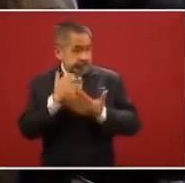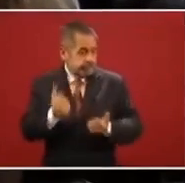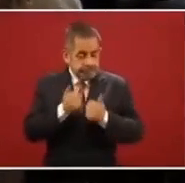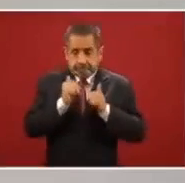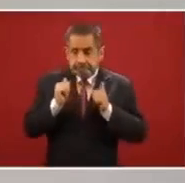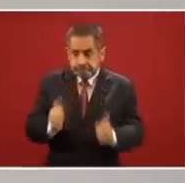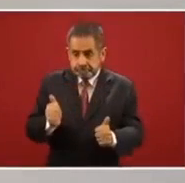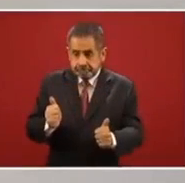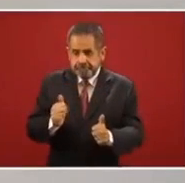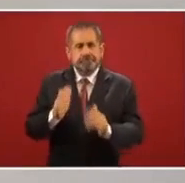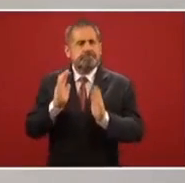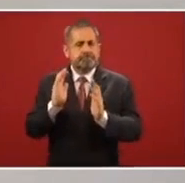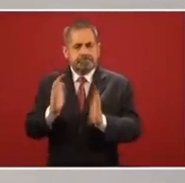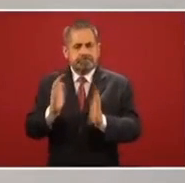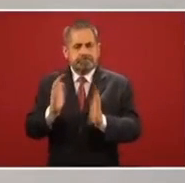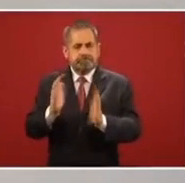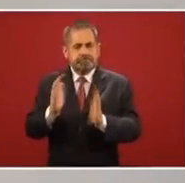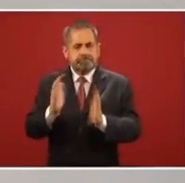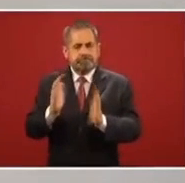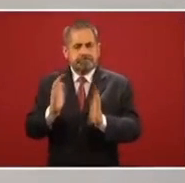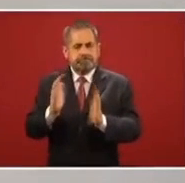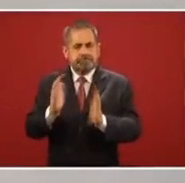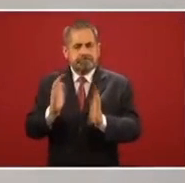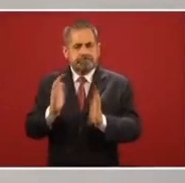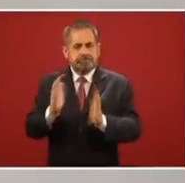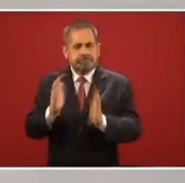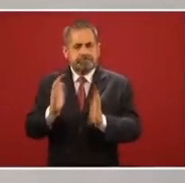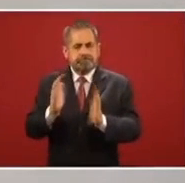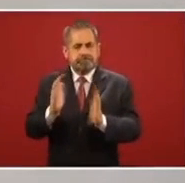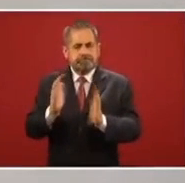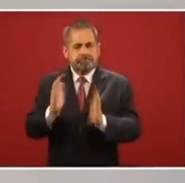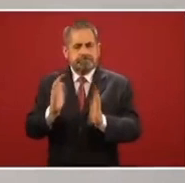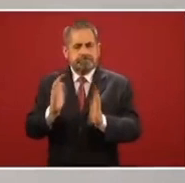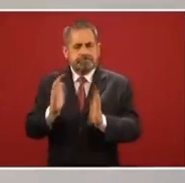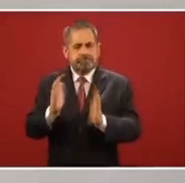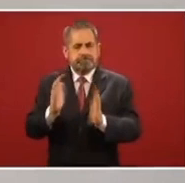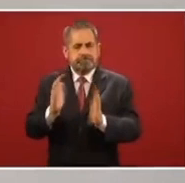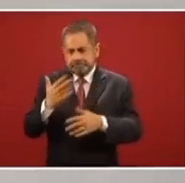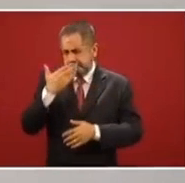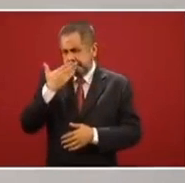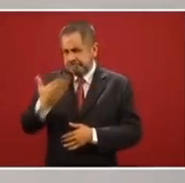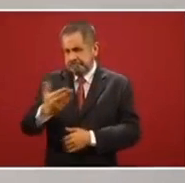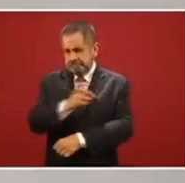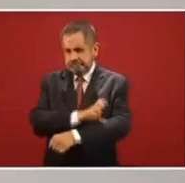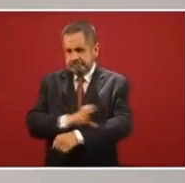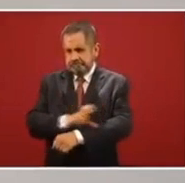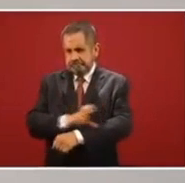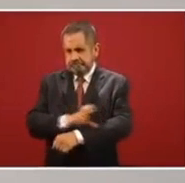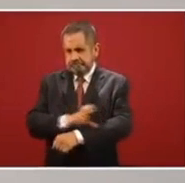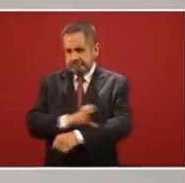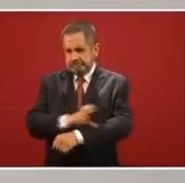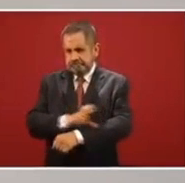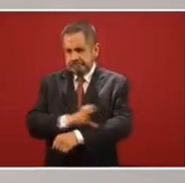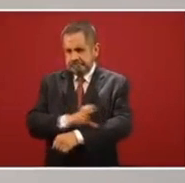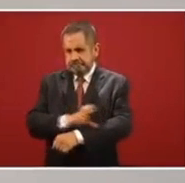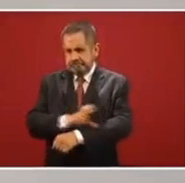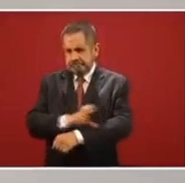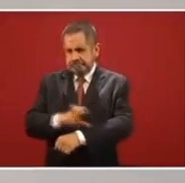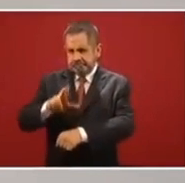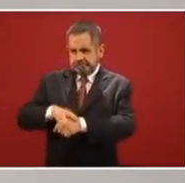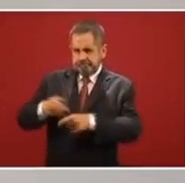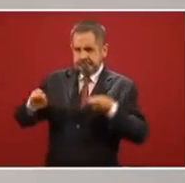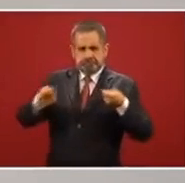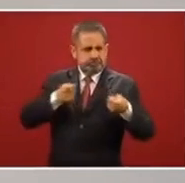estado bien coordinadas, bien have been very well coordinated, comunicadas well